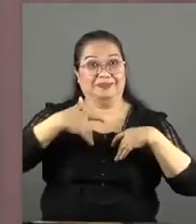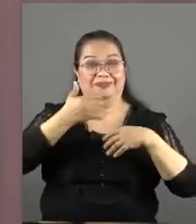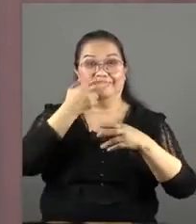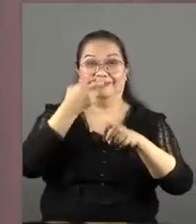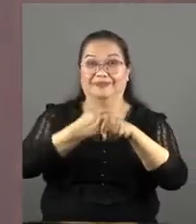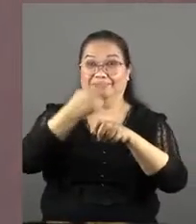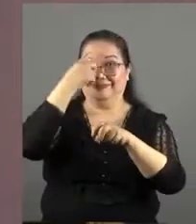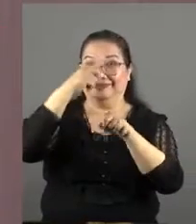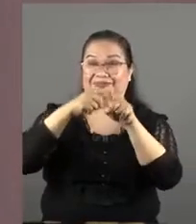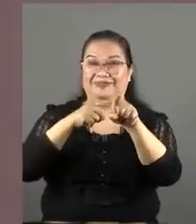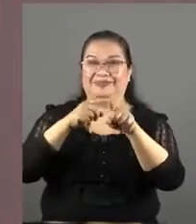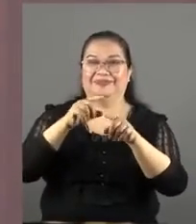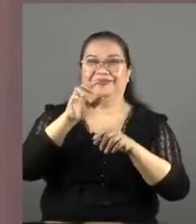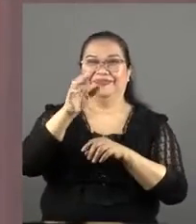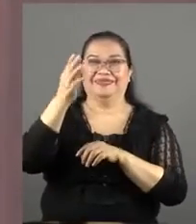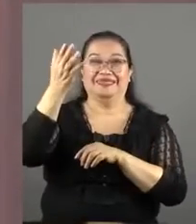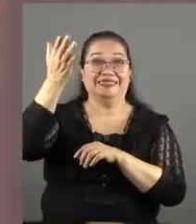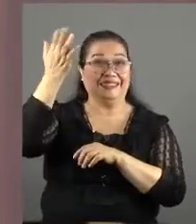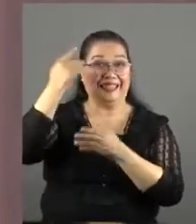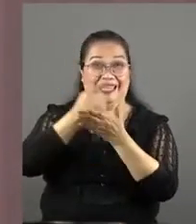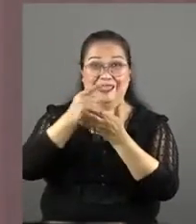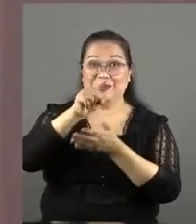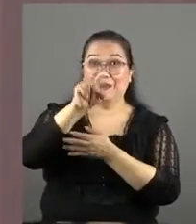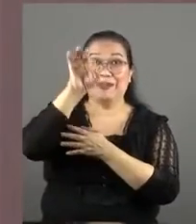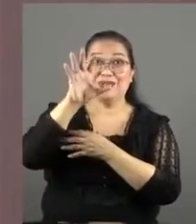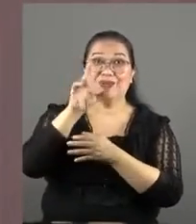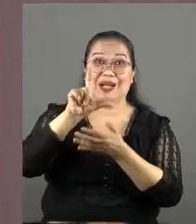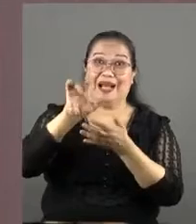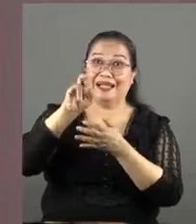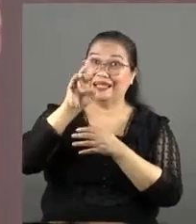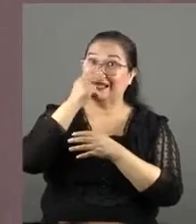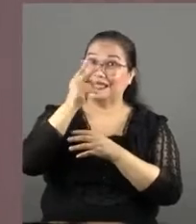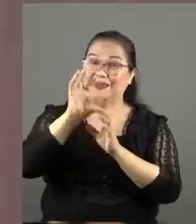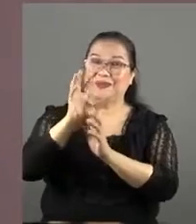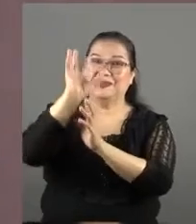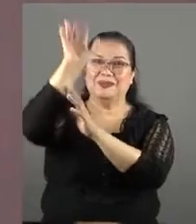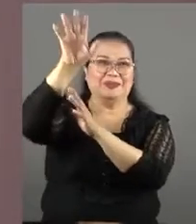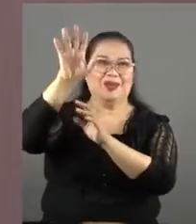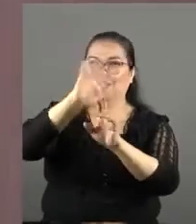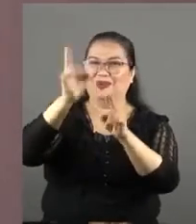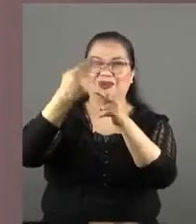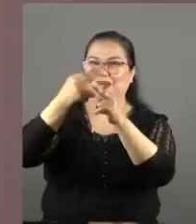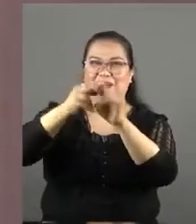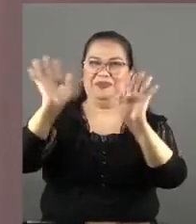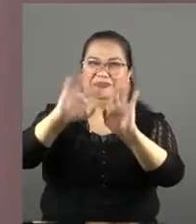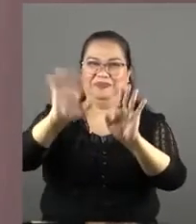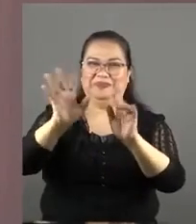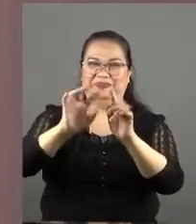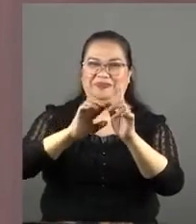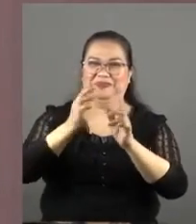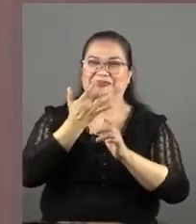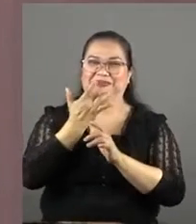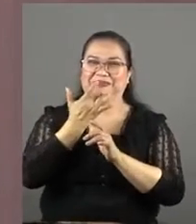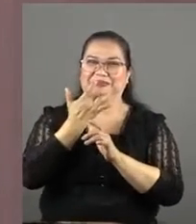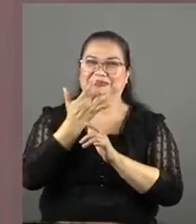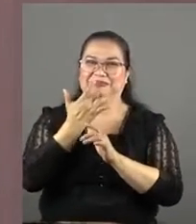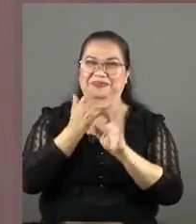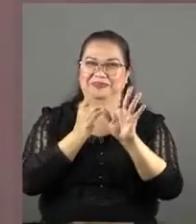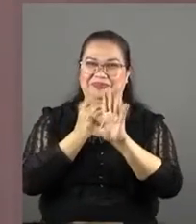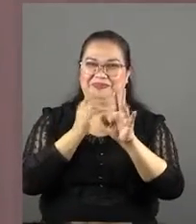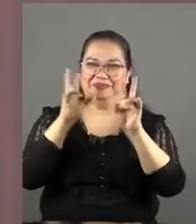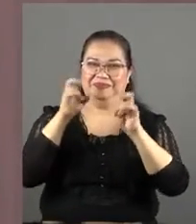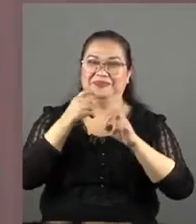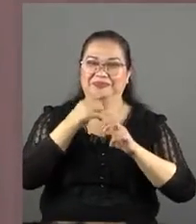I was watching a basketball game last week. I'm not naming names, okay? Because it might be your favorite team